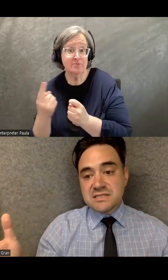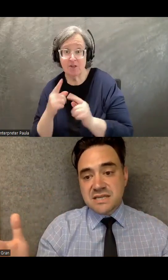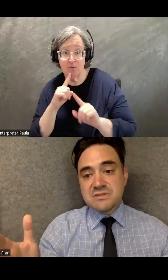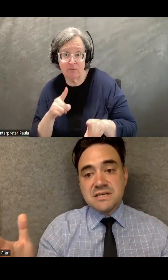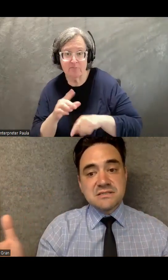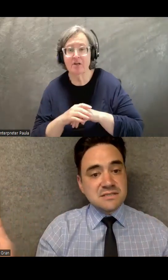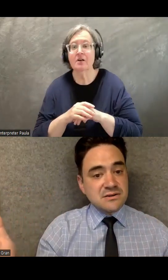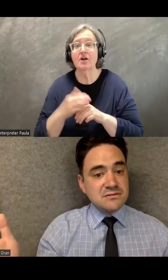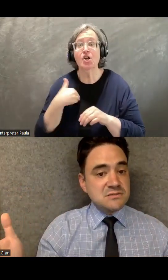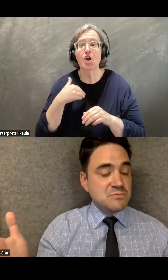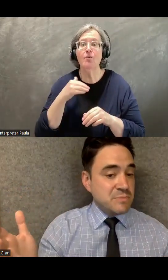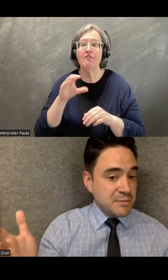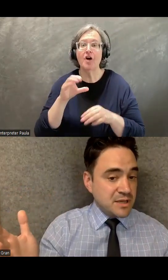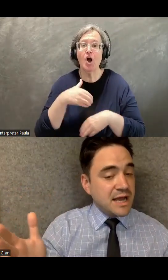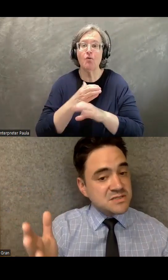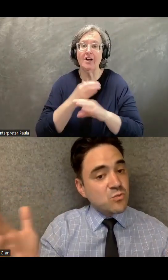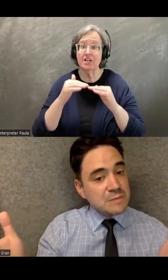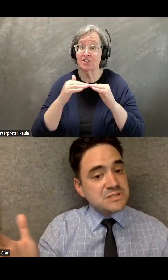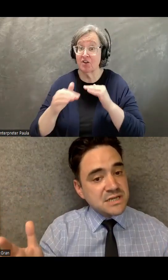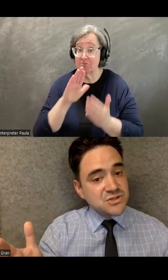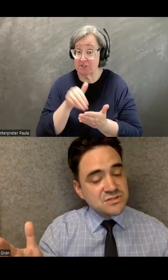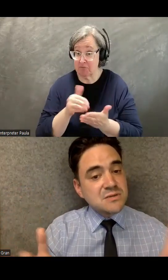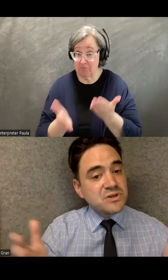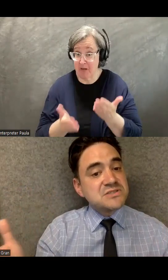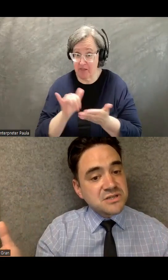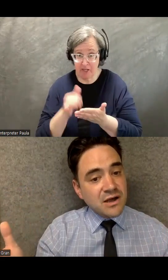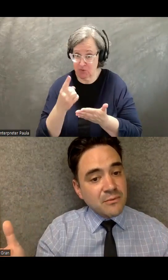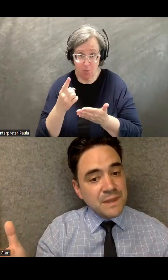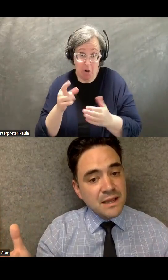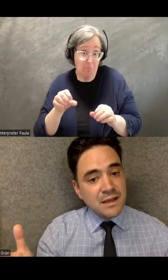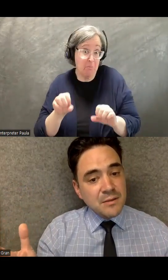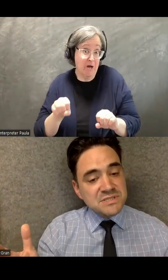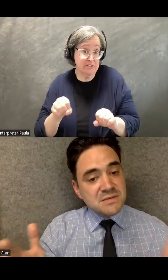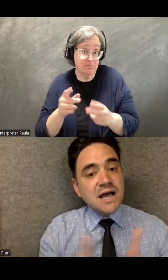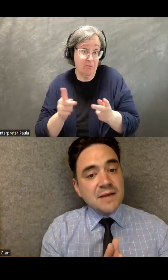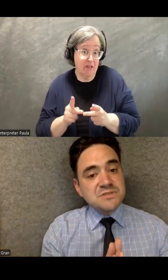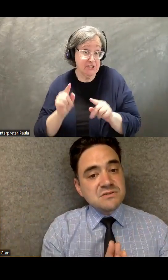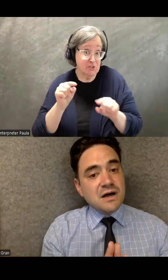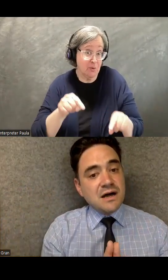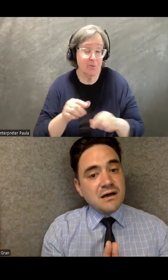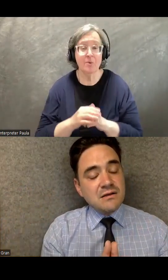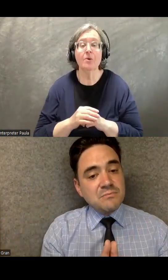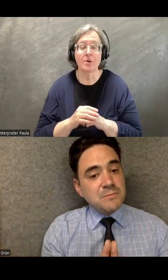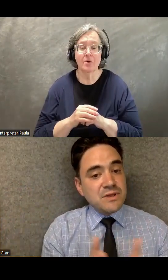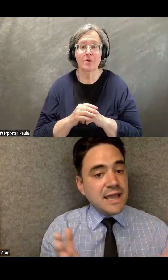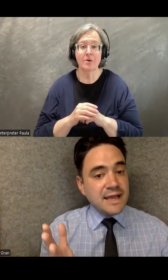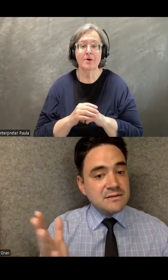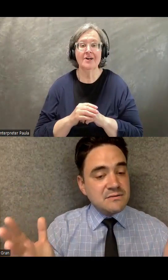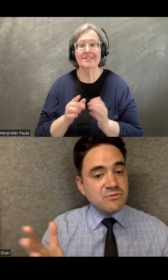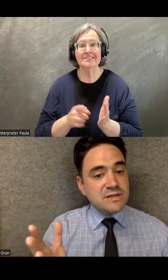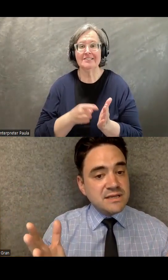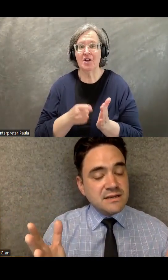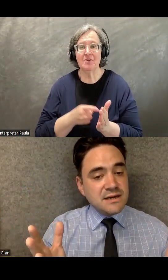your crisis stabilization centers, maybe as one potential someplace to go. But sometimes people